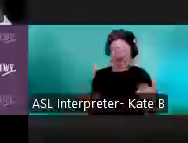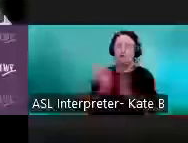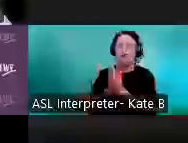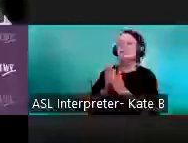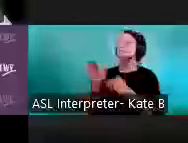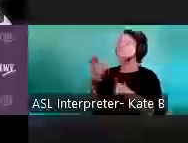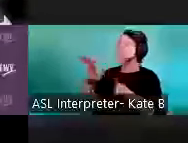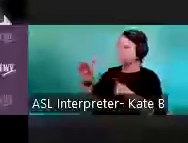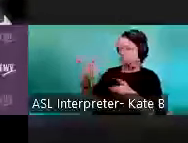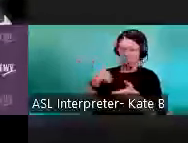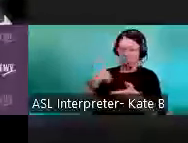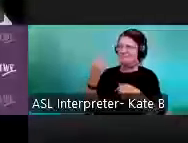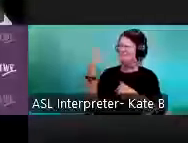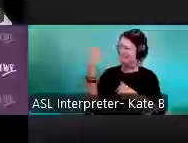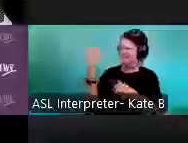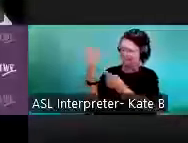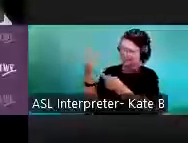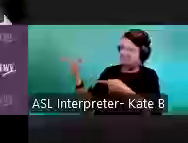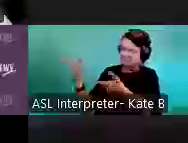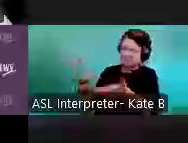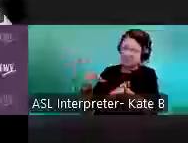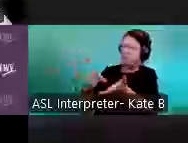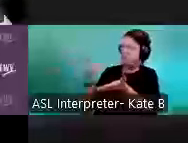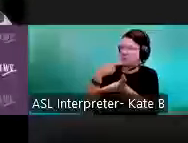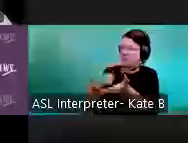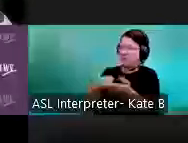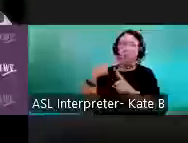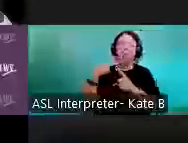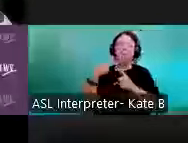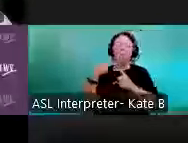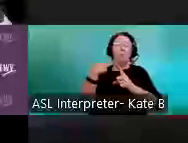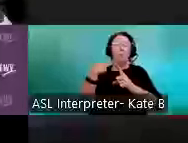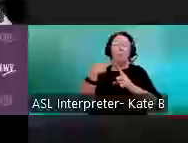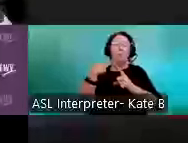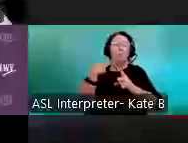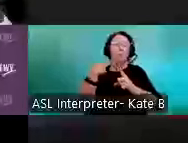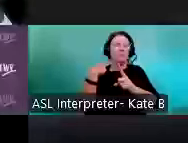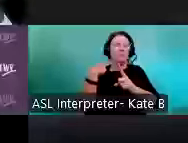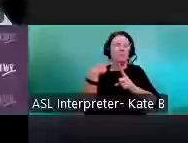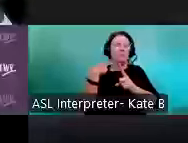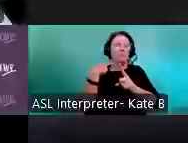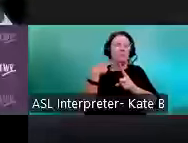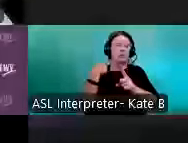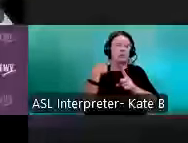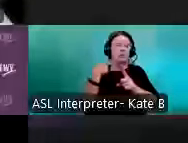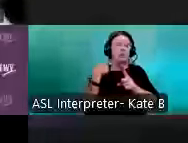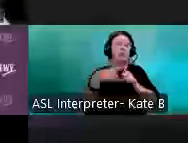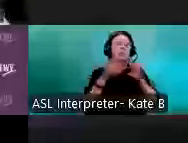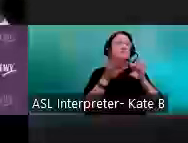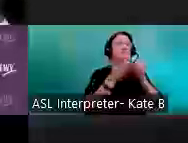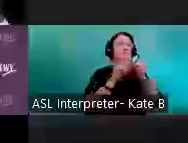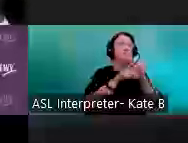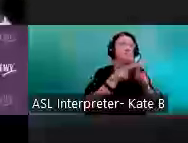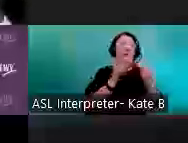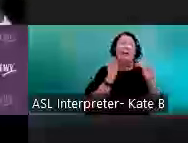help marking your ballot from anyone you choose, as long as it's not your employer, your union, or a candidate on the